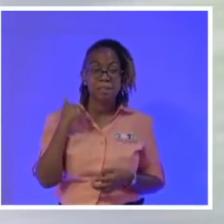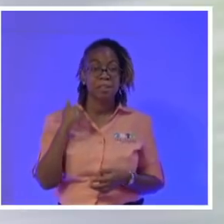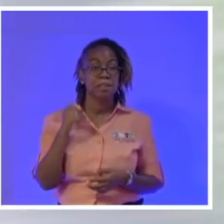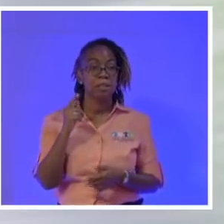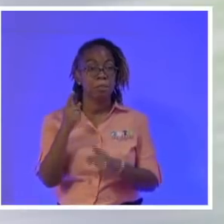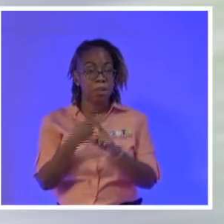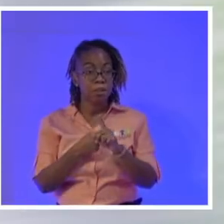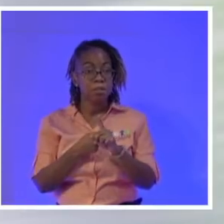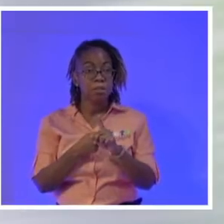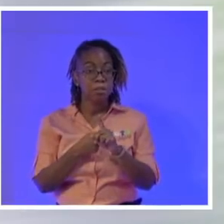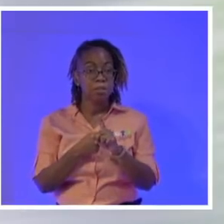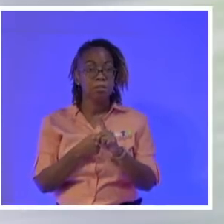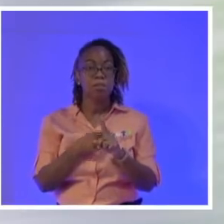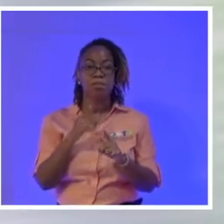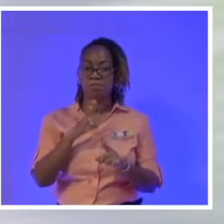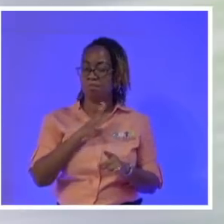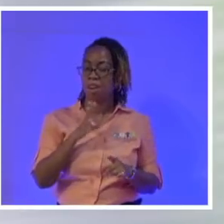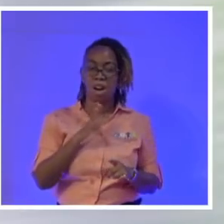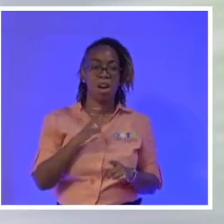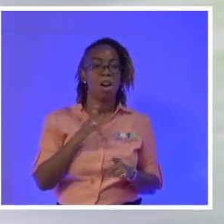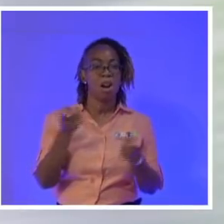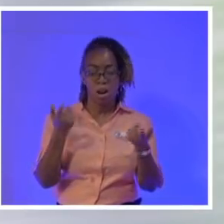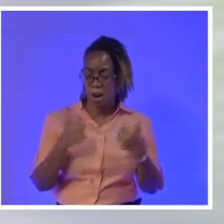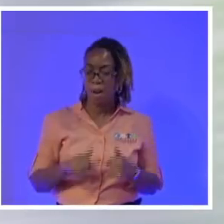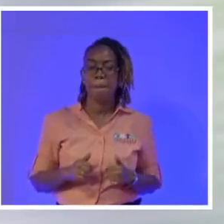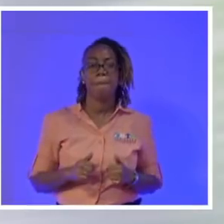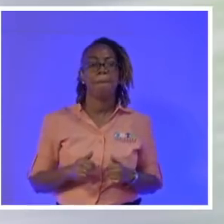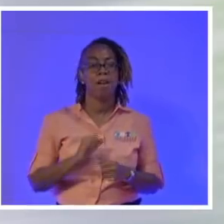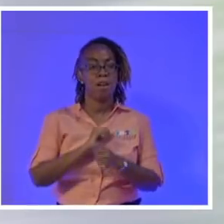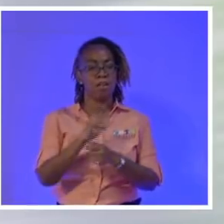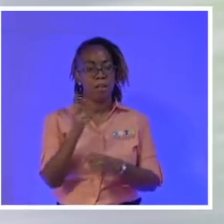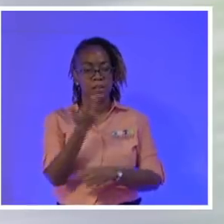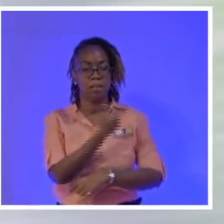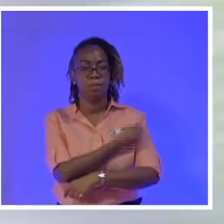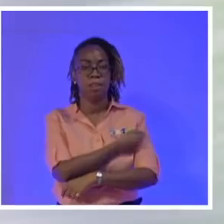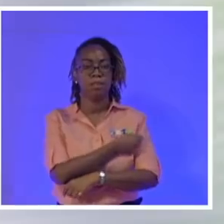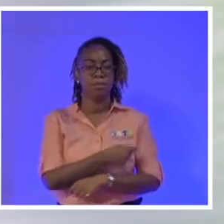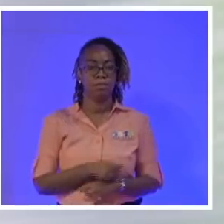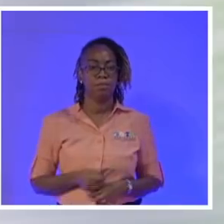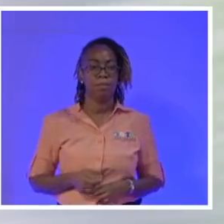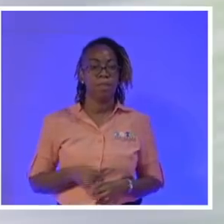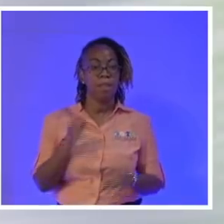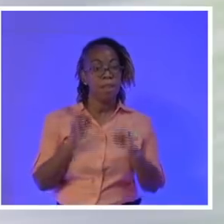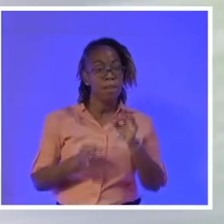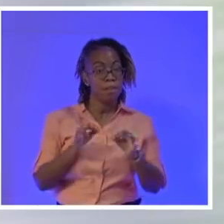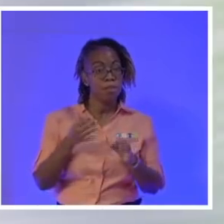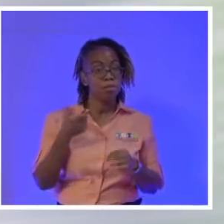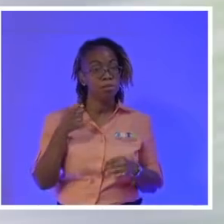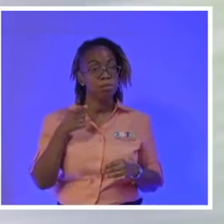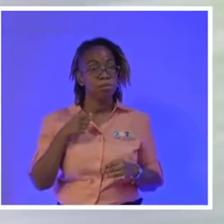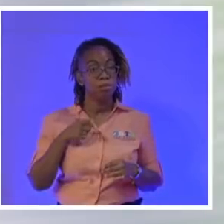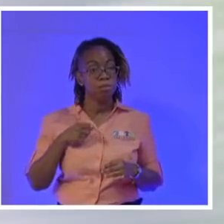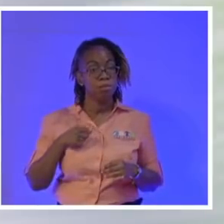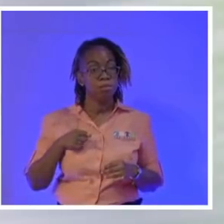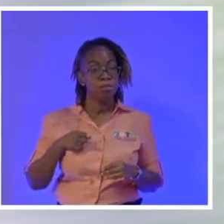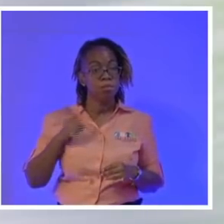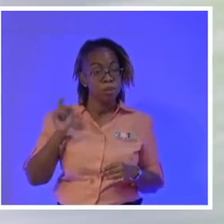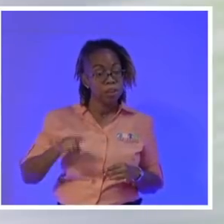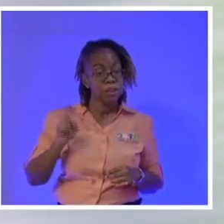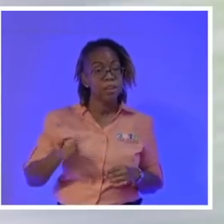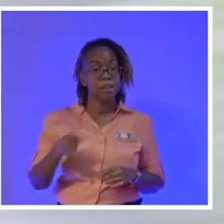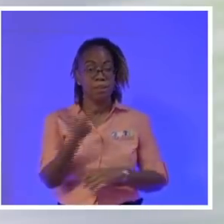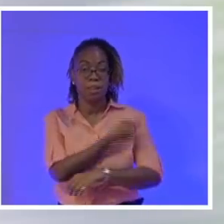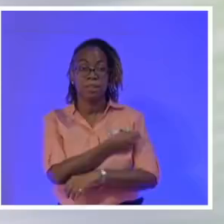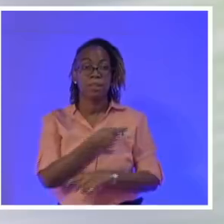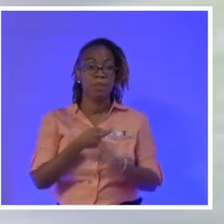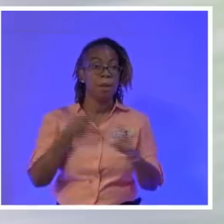to be boosted in January, come in and get boosted. And for those who are due to be boosted between the 8th of January and 31st